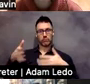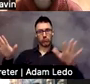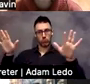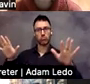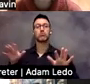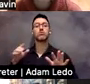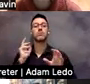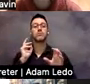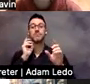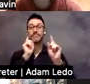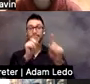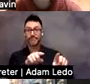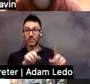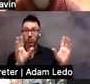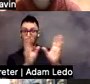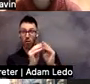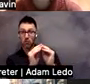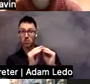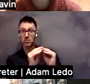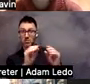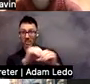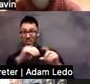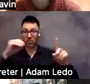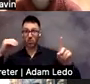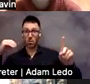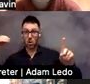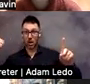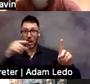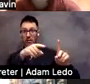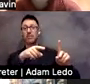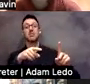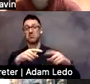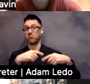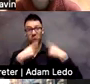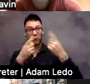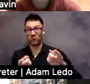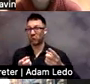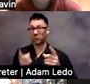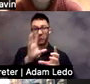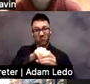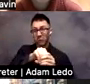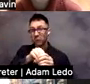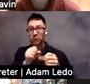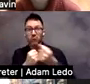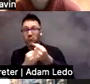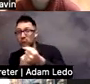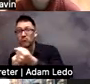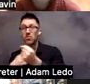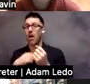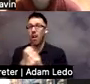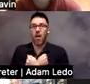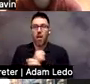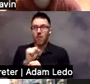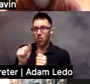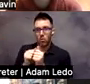I've been with the foundation ever since. And it's just really a pleasure to be here. And I love working with kids with Charged Syndrome. And the pictures